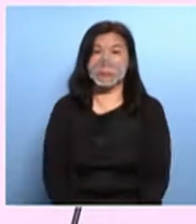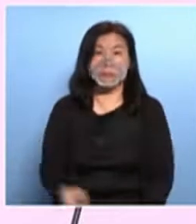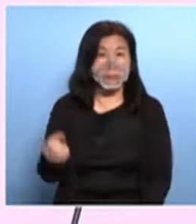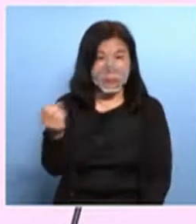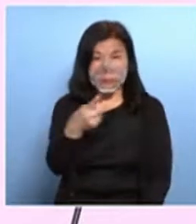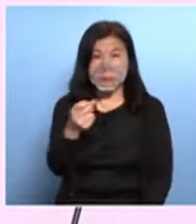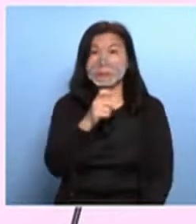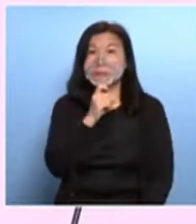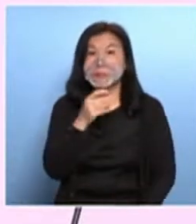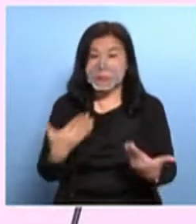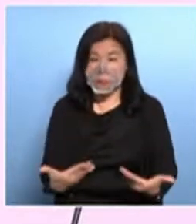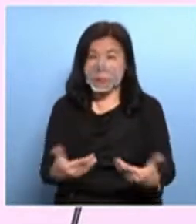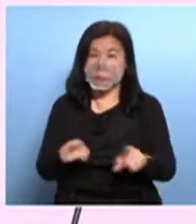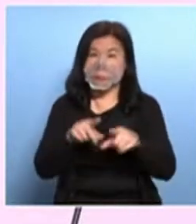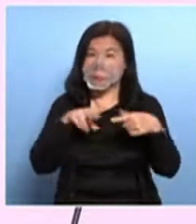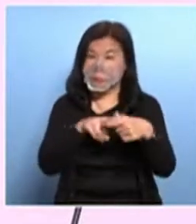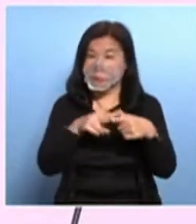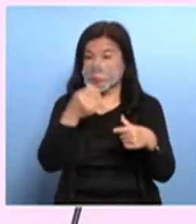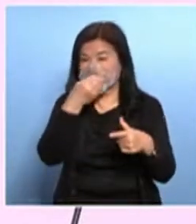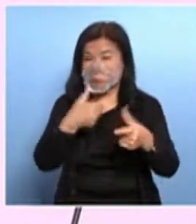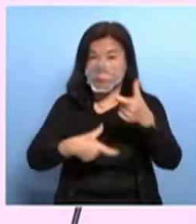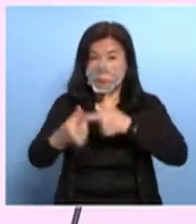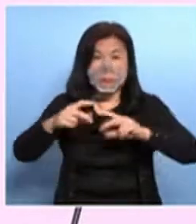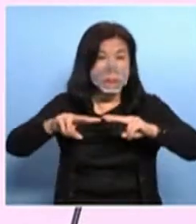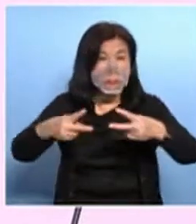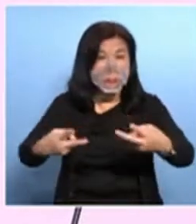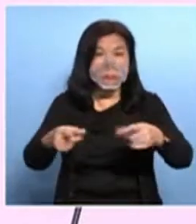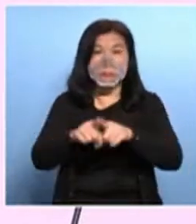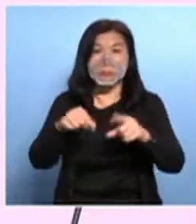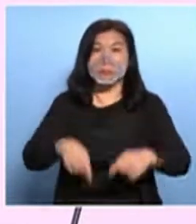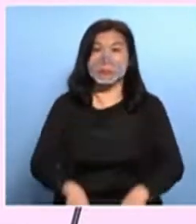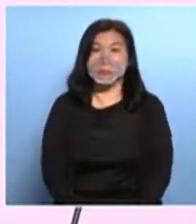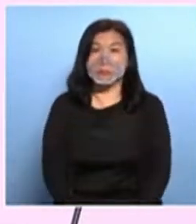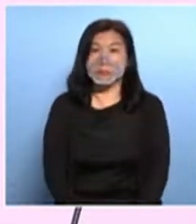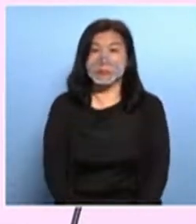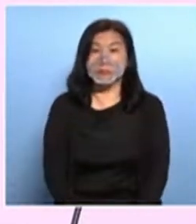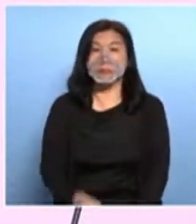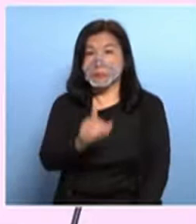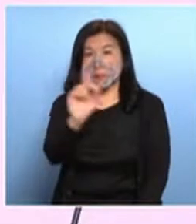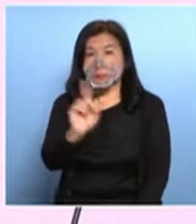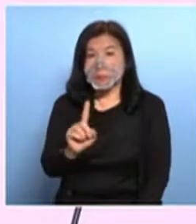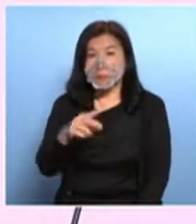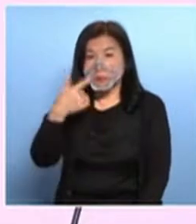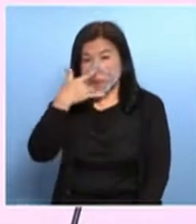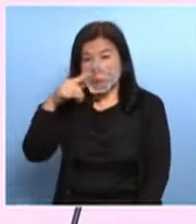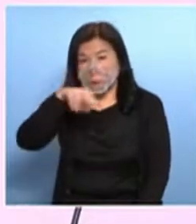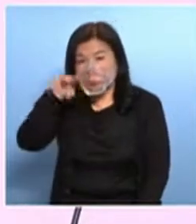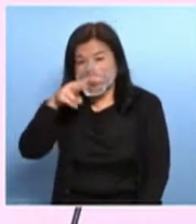industry elites, and relevant government officials. Next, I will elaborate on the key points of injecting new fields and